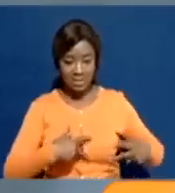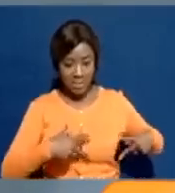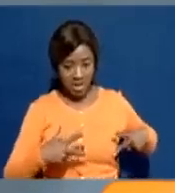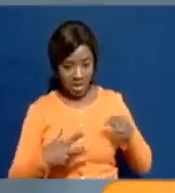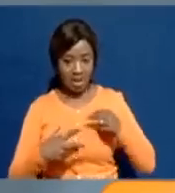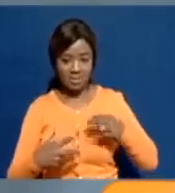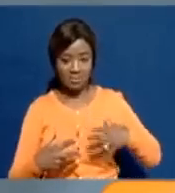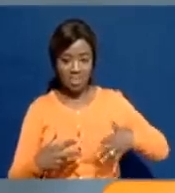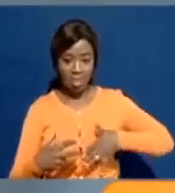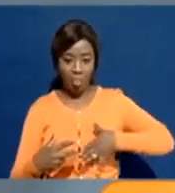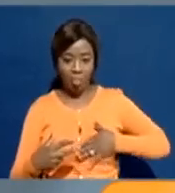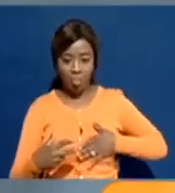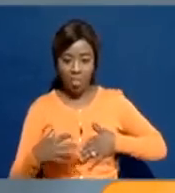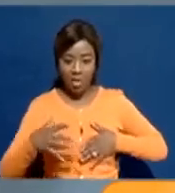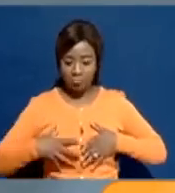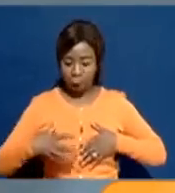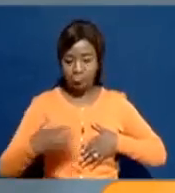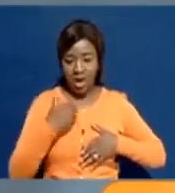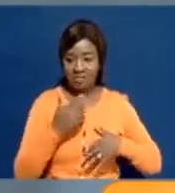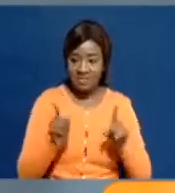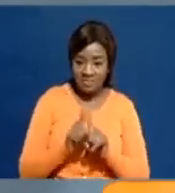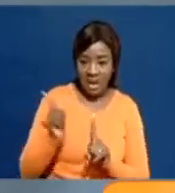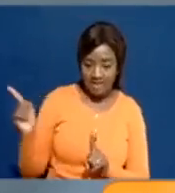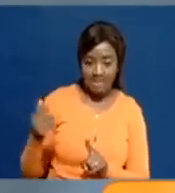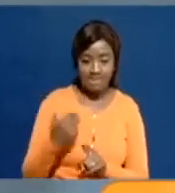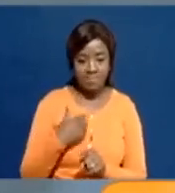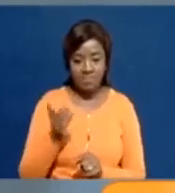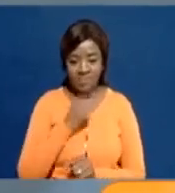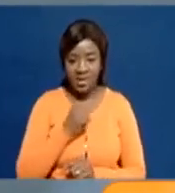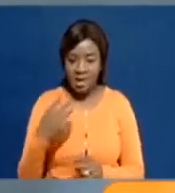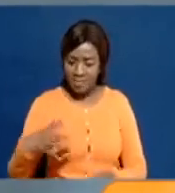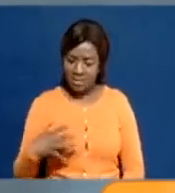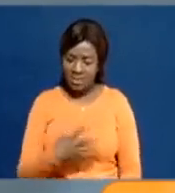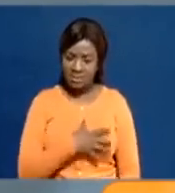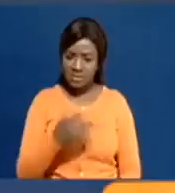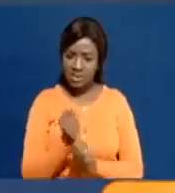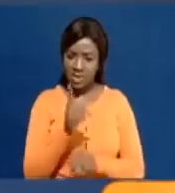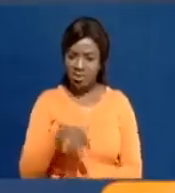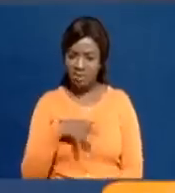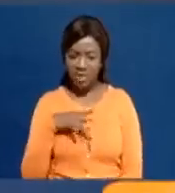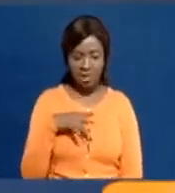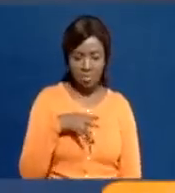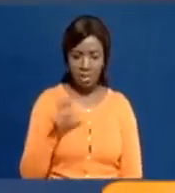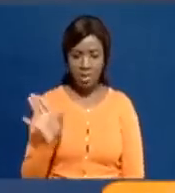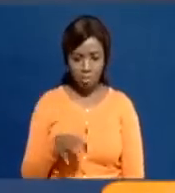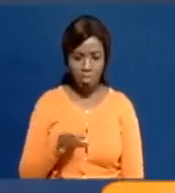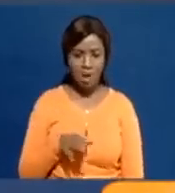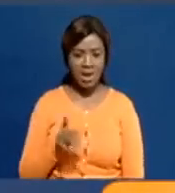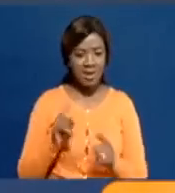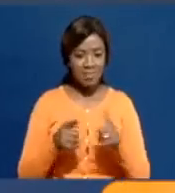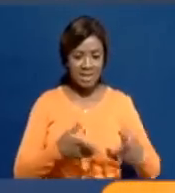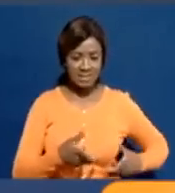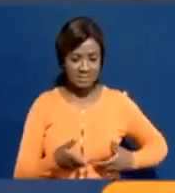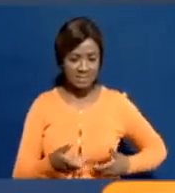Yeah. You lost your hair. These are things that make you feel like a woman. Yeah. You've gone through the process of removing some of